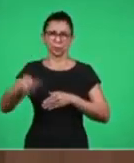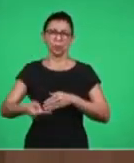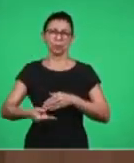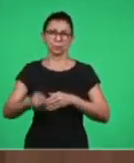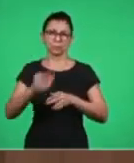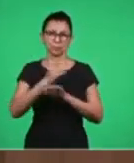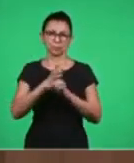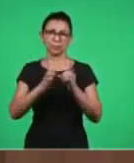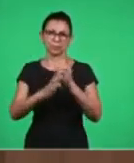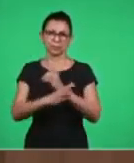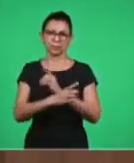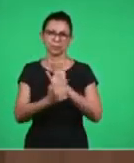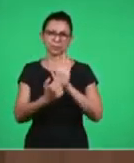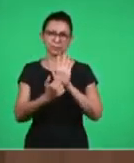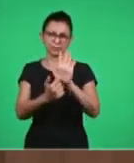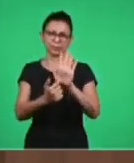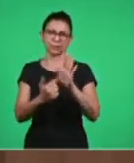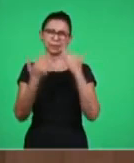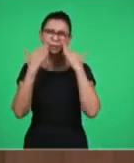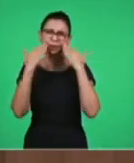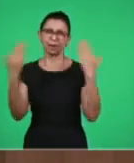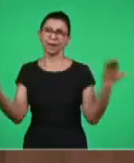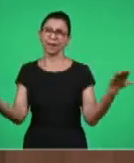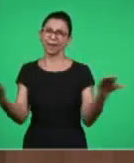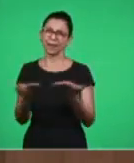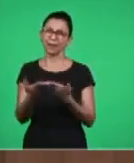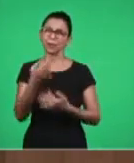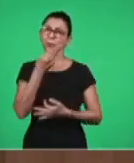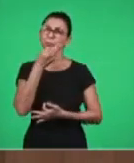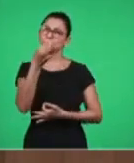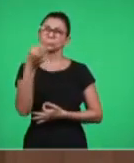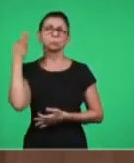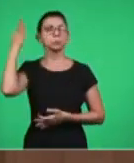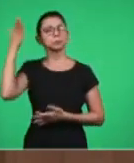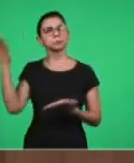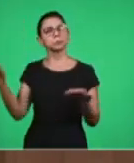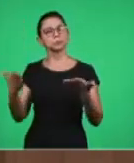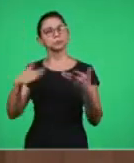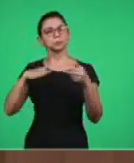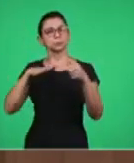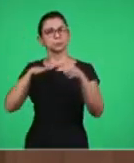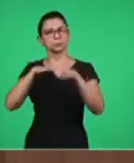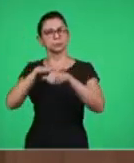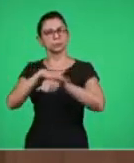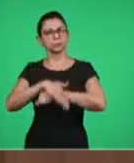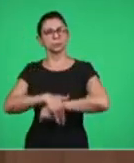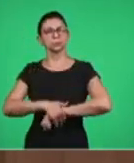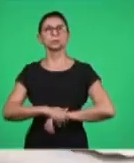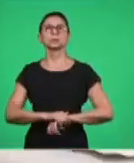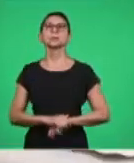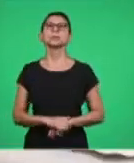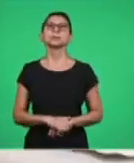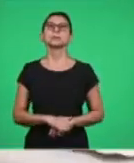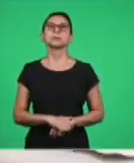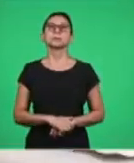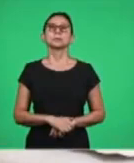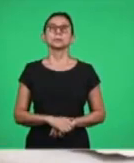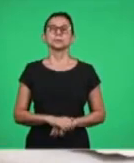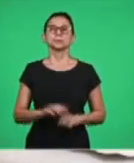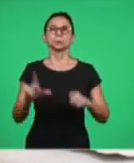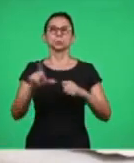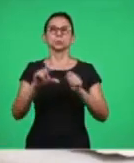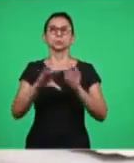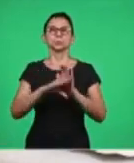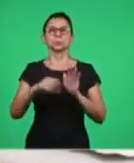leave it for the next Sunday school. I'm going to leave with the brand suggestion of message for tonight. What suggestion message in